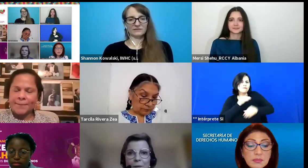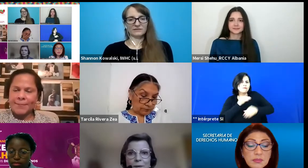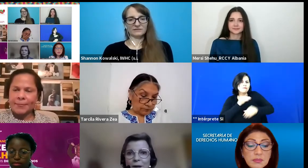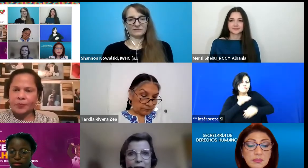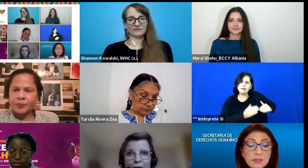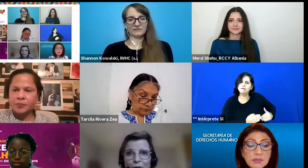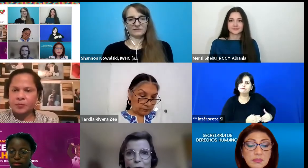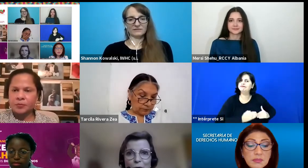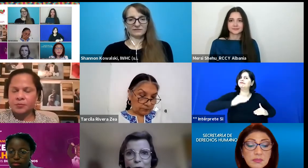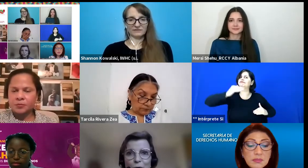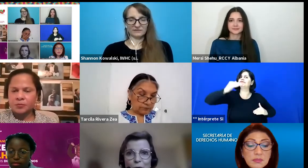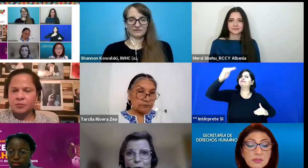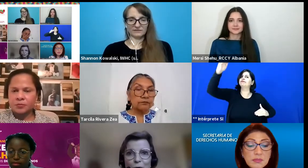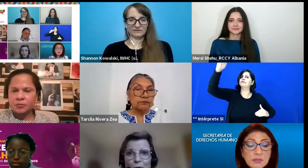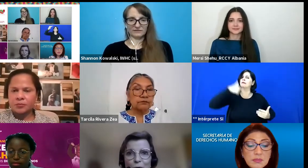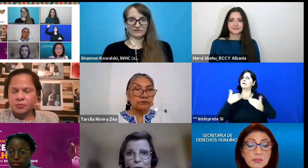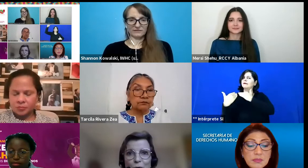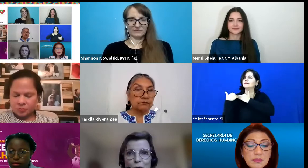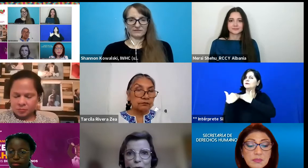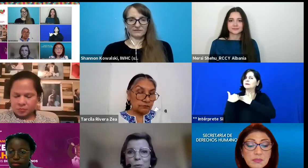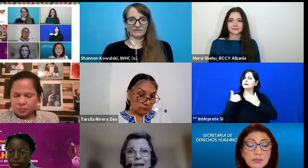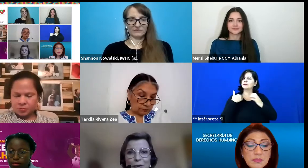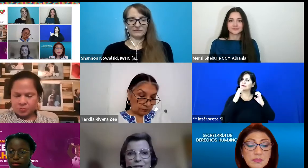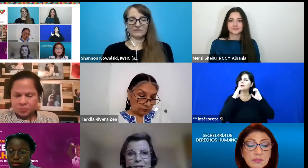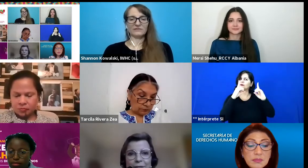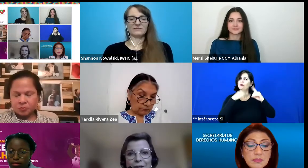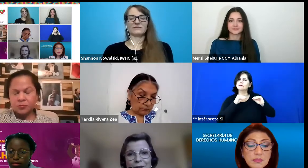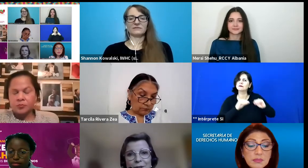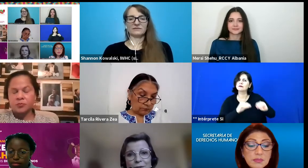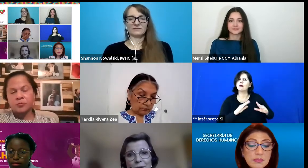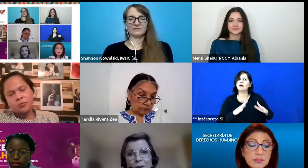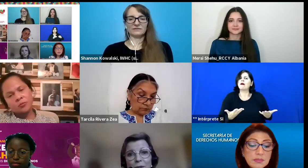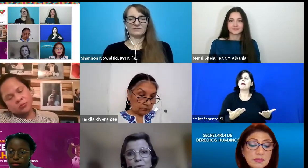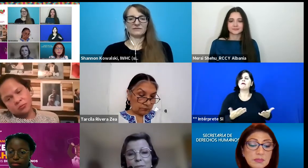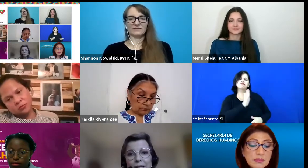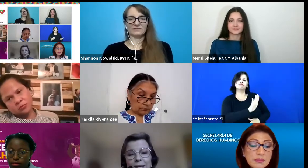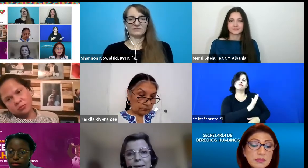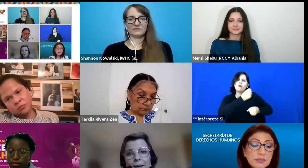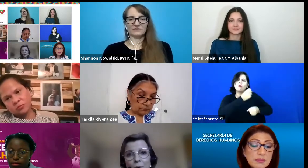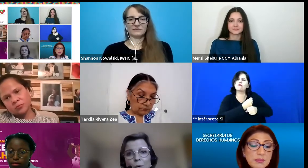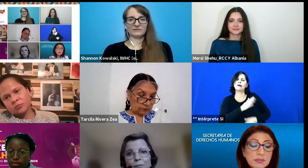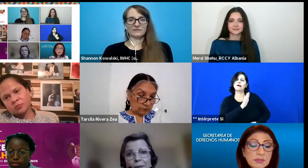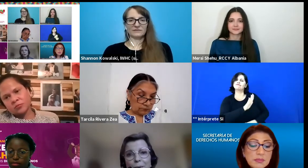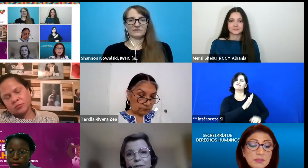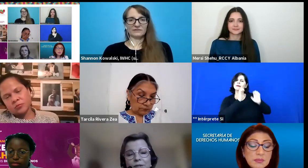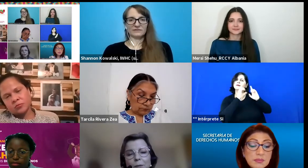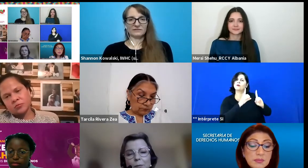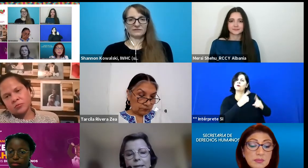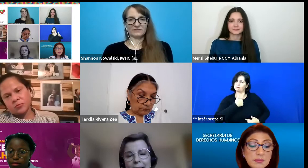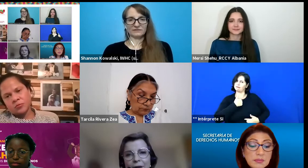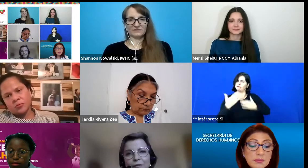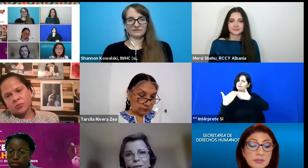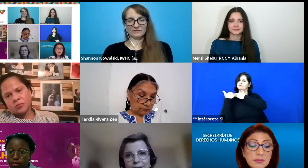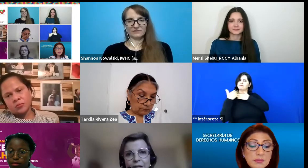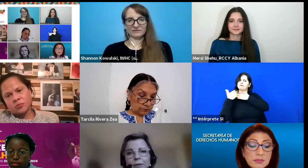of life do you want to make for yourself. So that will also be one of my points, that we